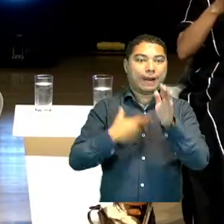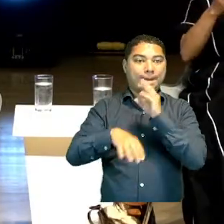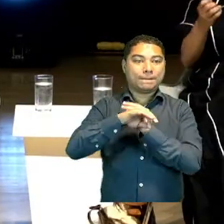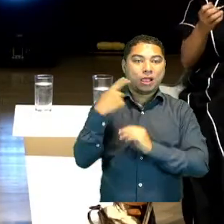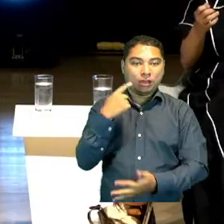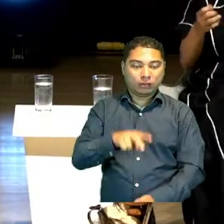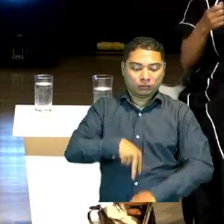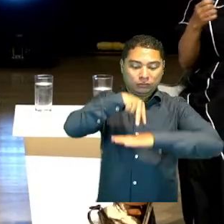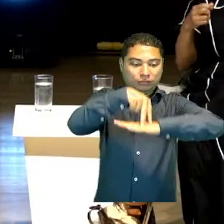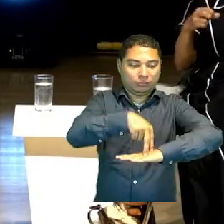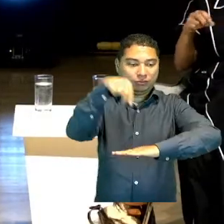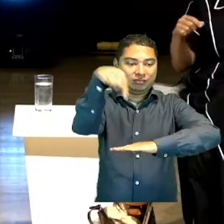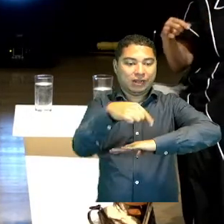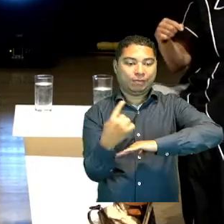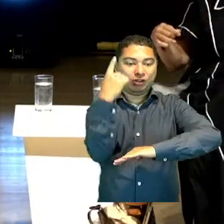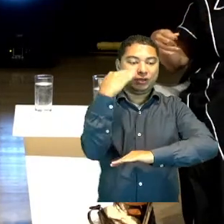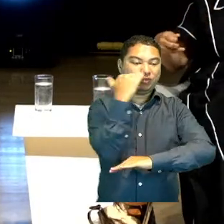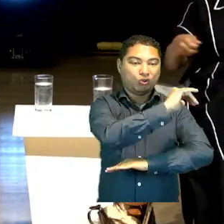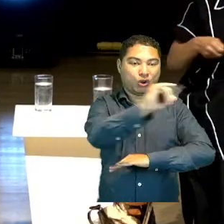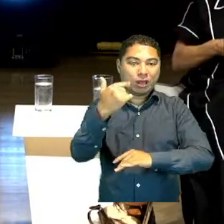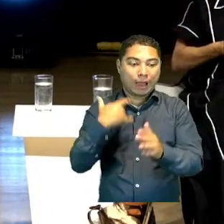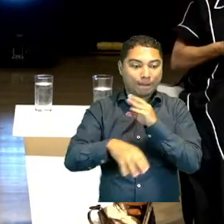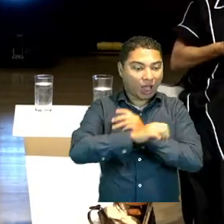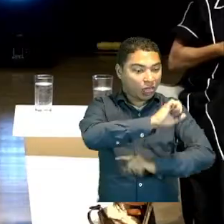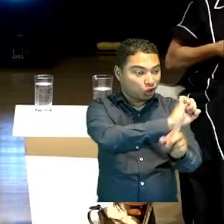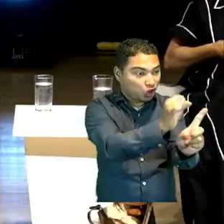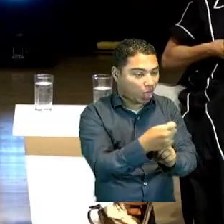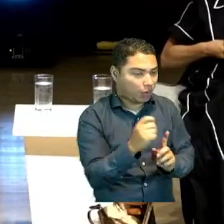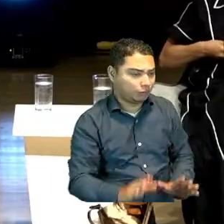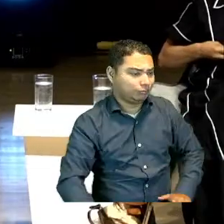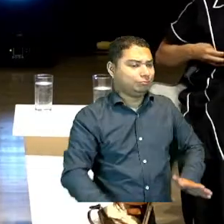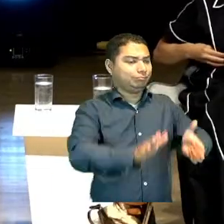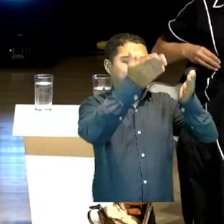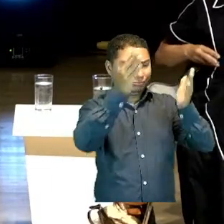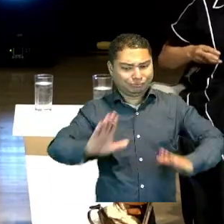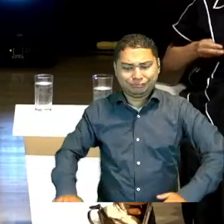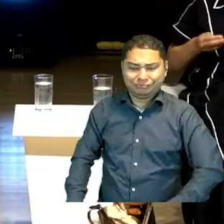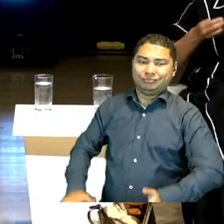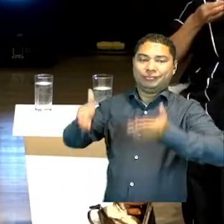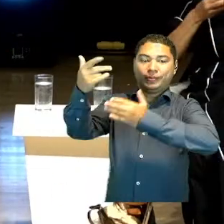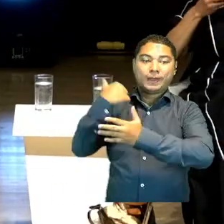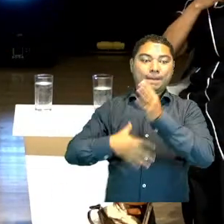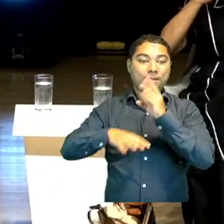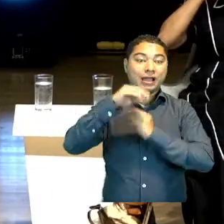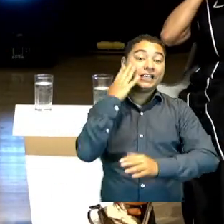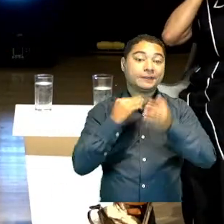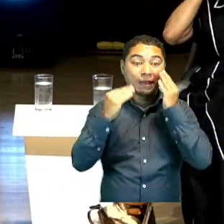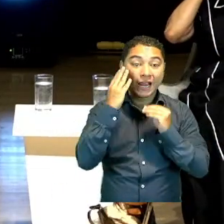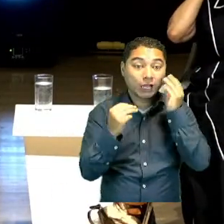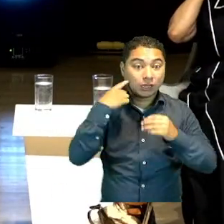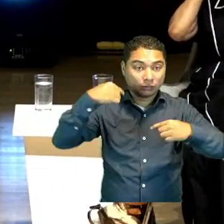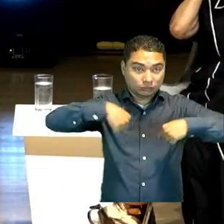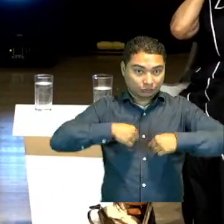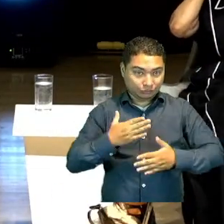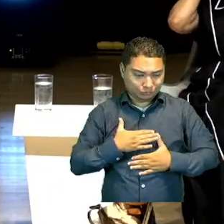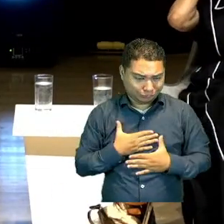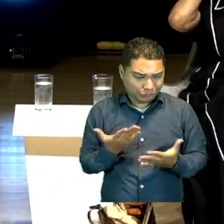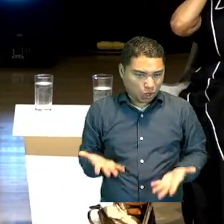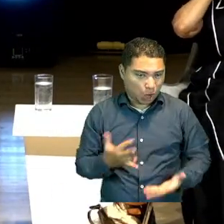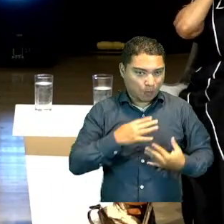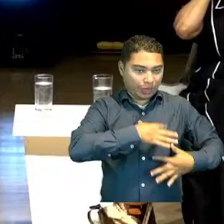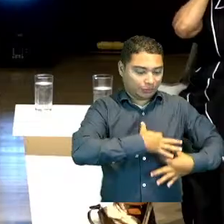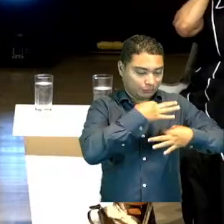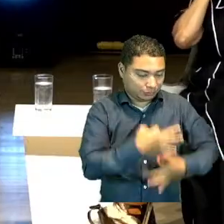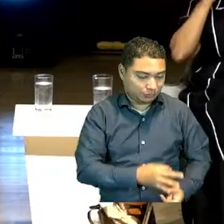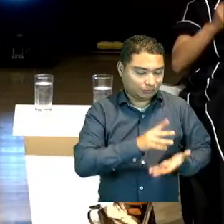we position ourselves politically as women that have held this society together and trying to use our health experience to